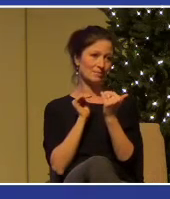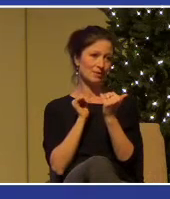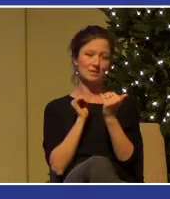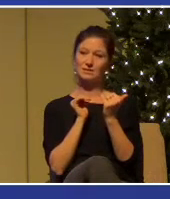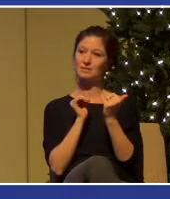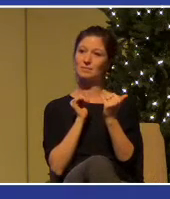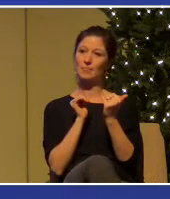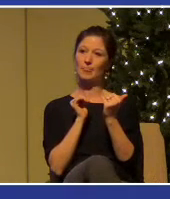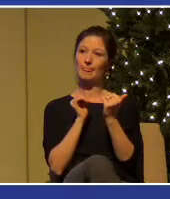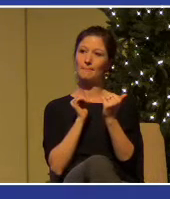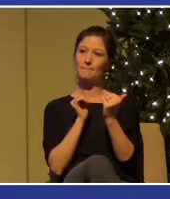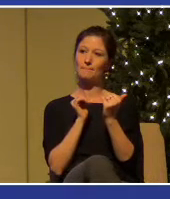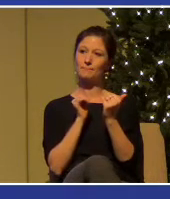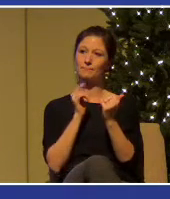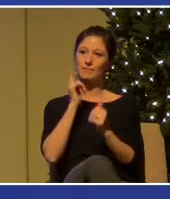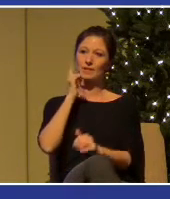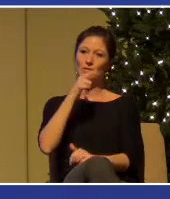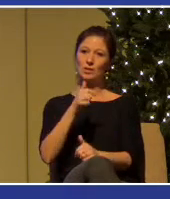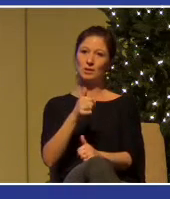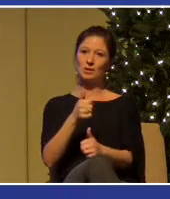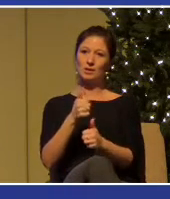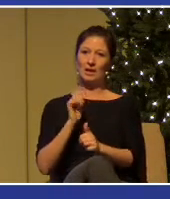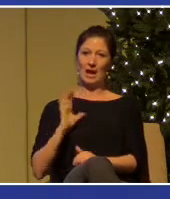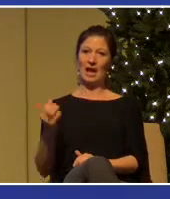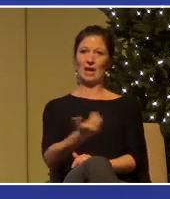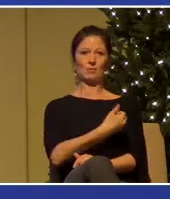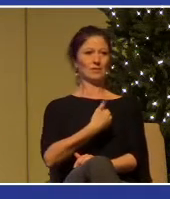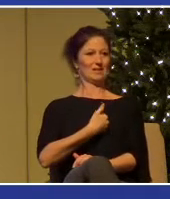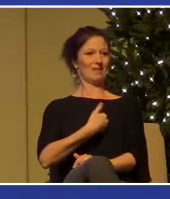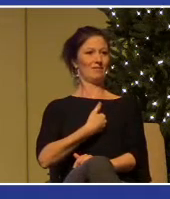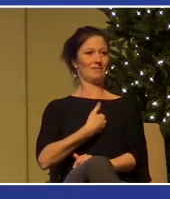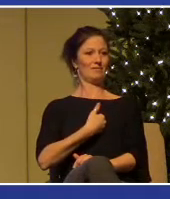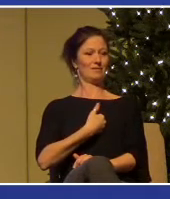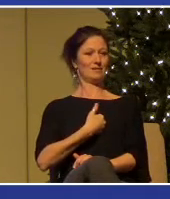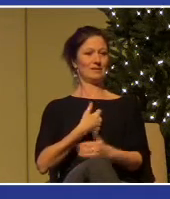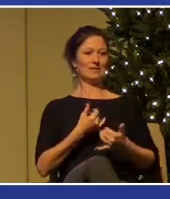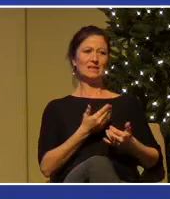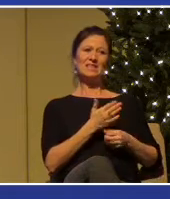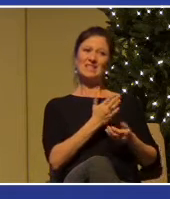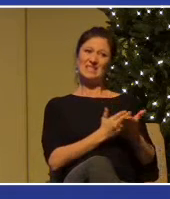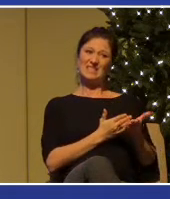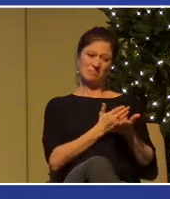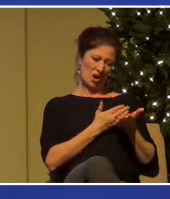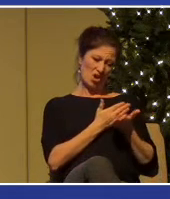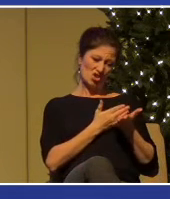And we can do that for ourselves, for the areas of our lives that God still needs to come.